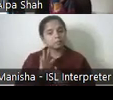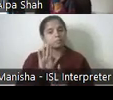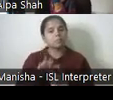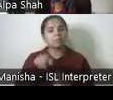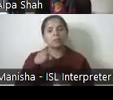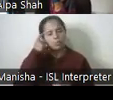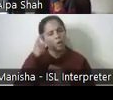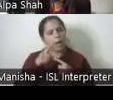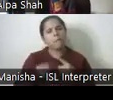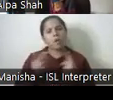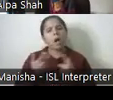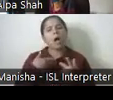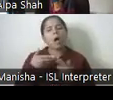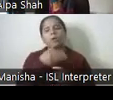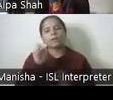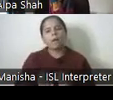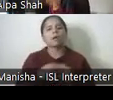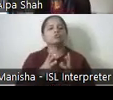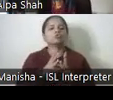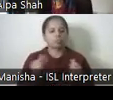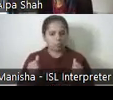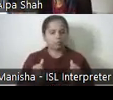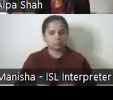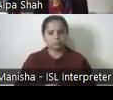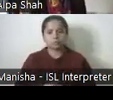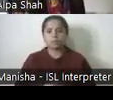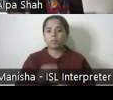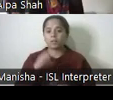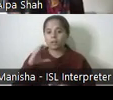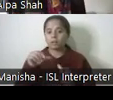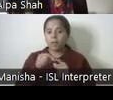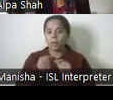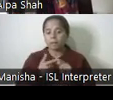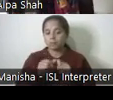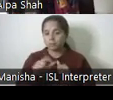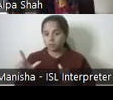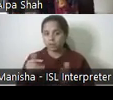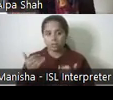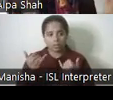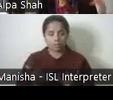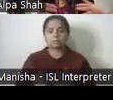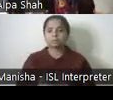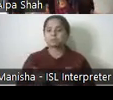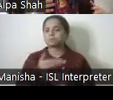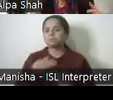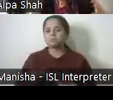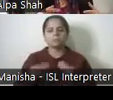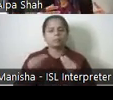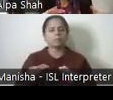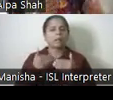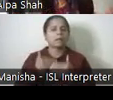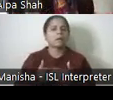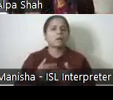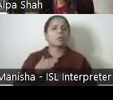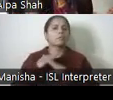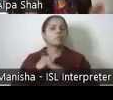about in terms of how we overcome this. Capital. Now, while offering limited